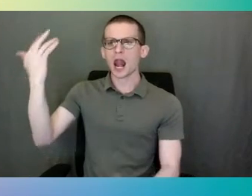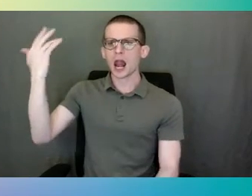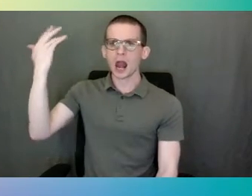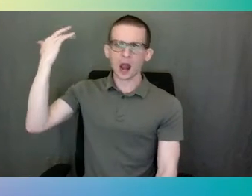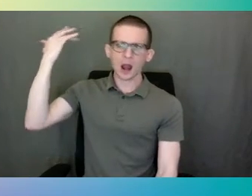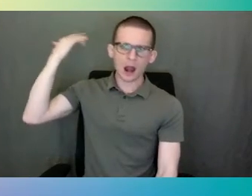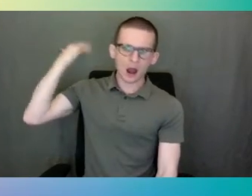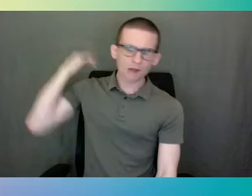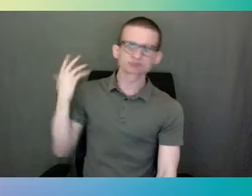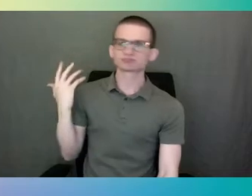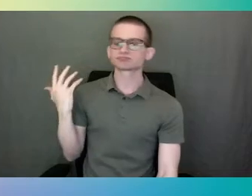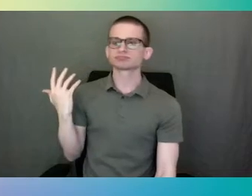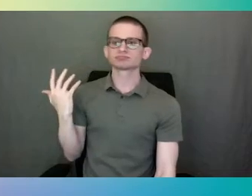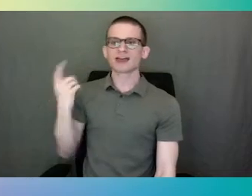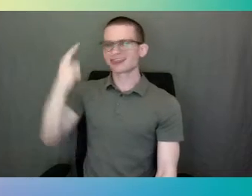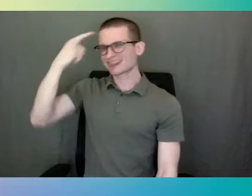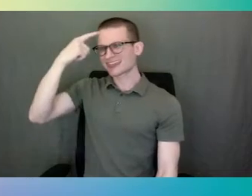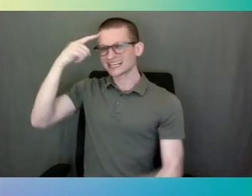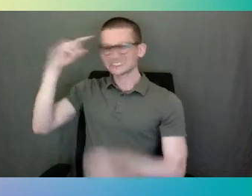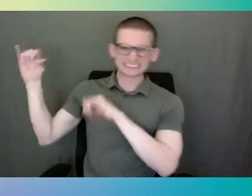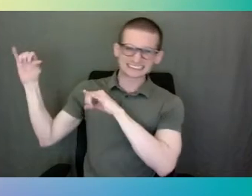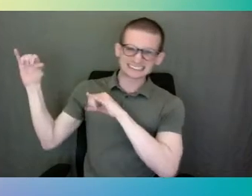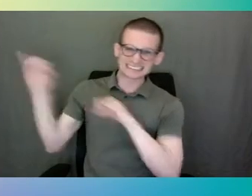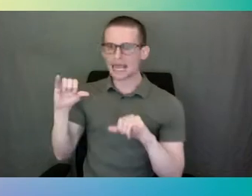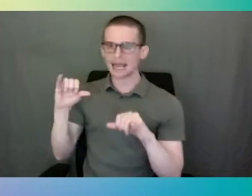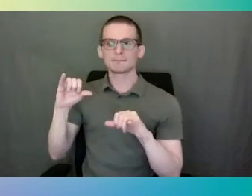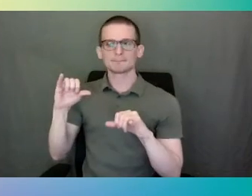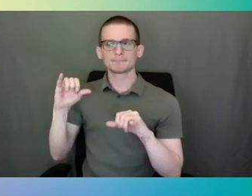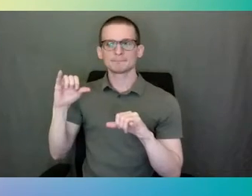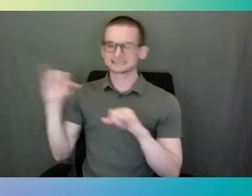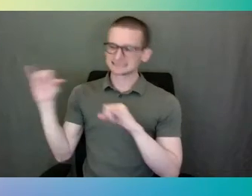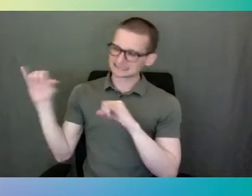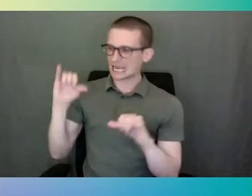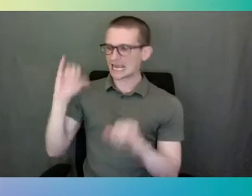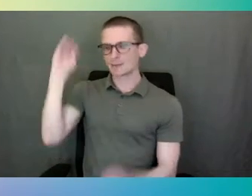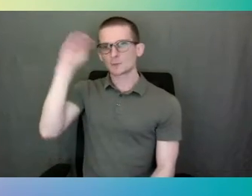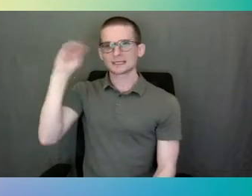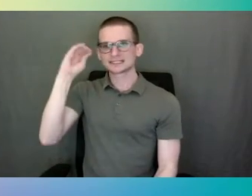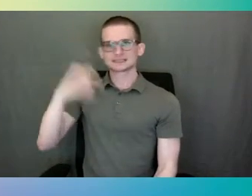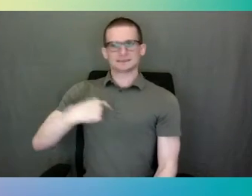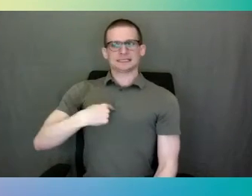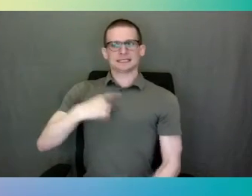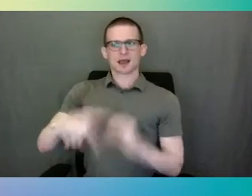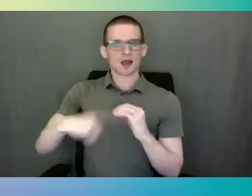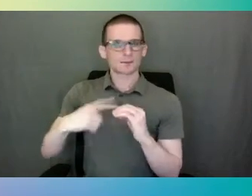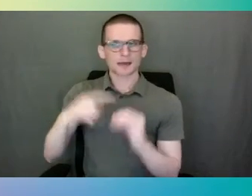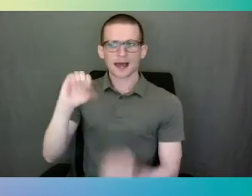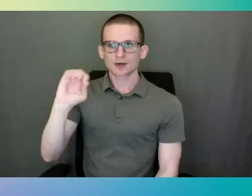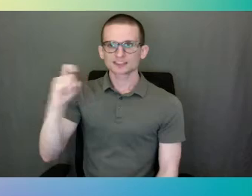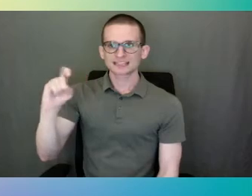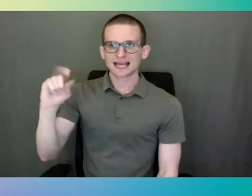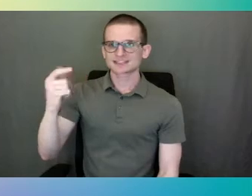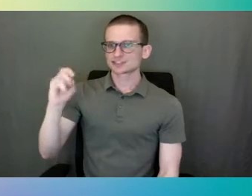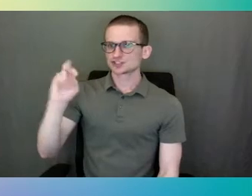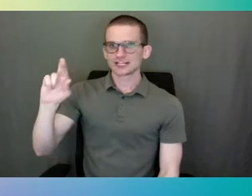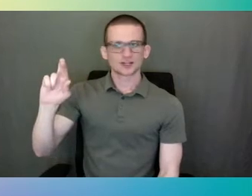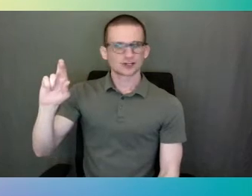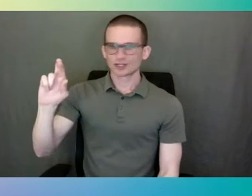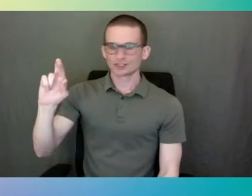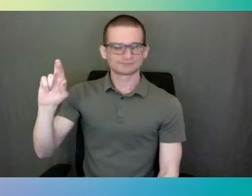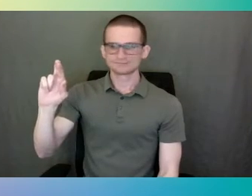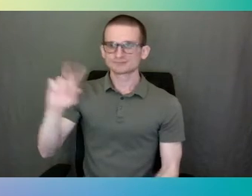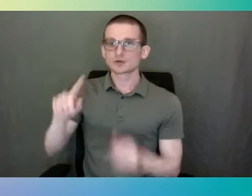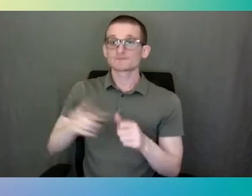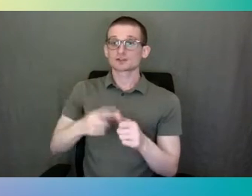have thought what we think about topics like sex and gender. So the first thing we have to do is we have to put ourselves